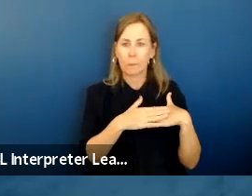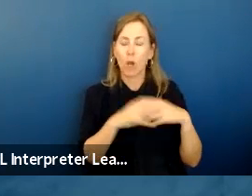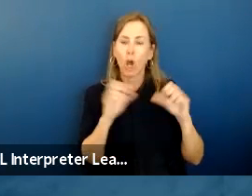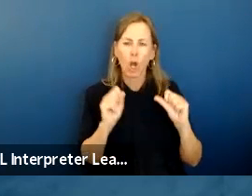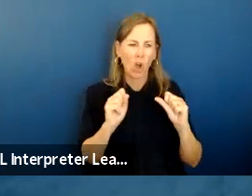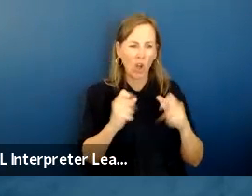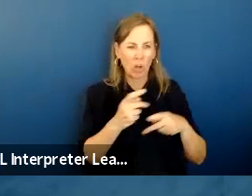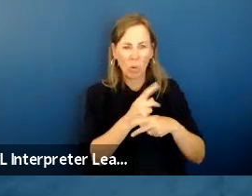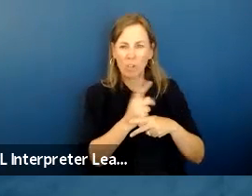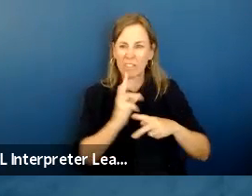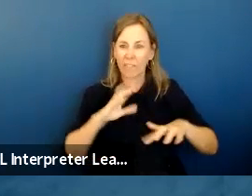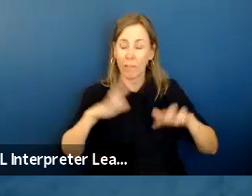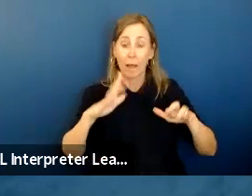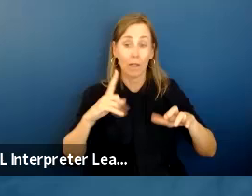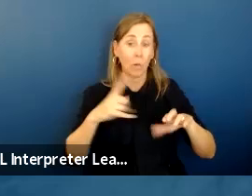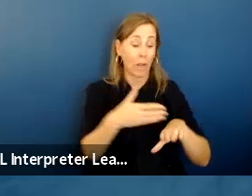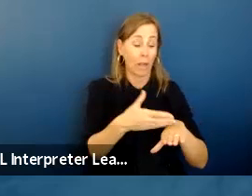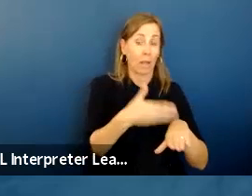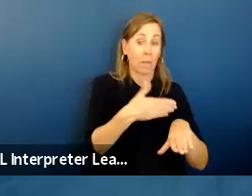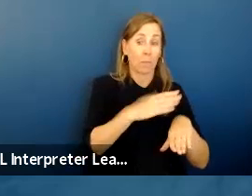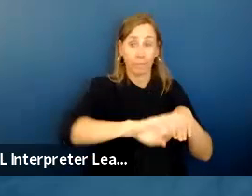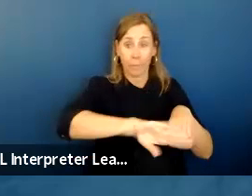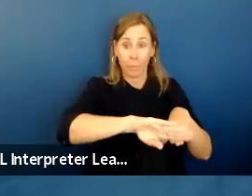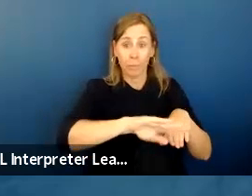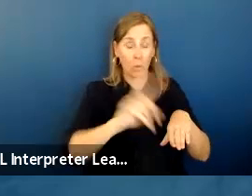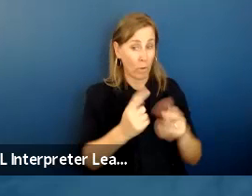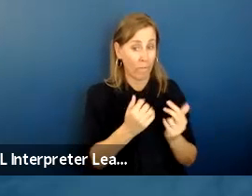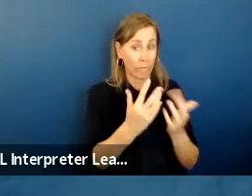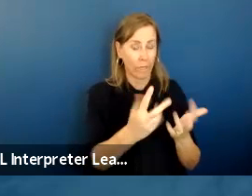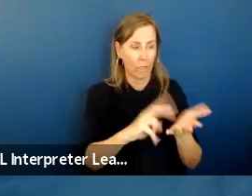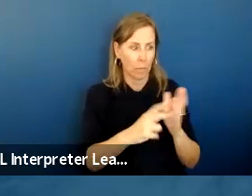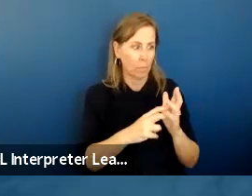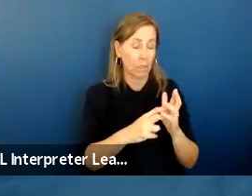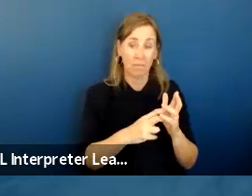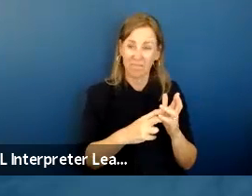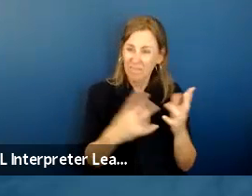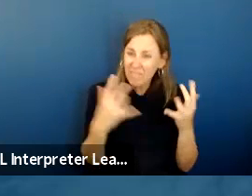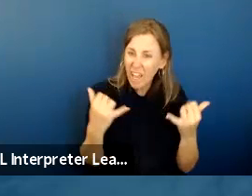of a burn scar. And the time to start preparing and protecting is now.